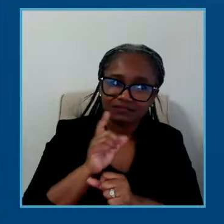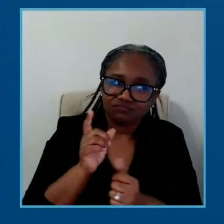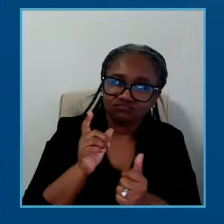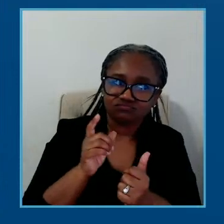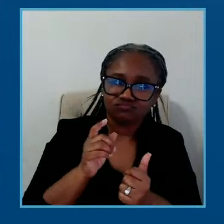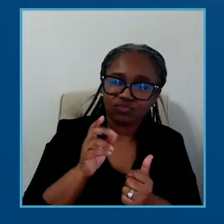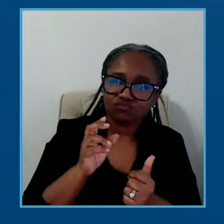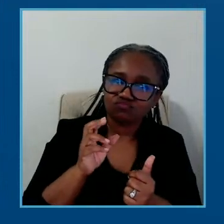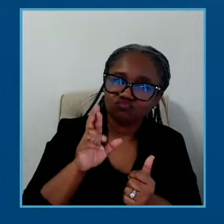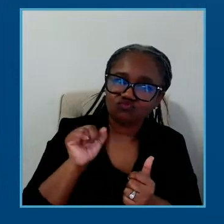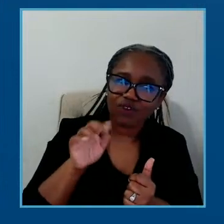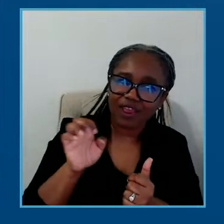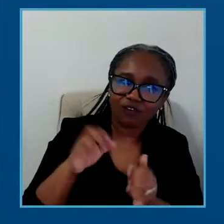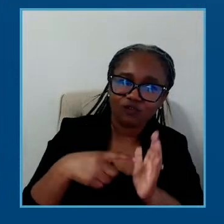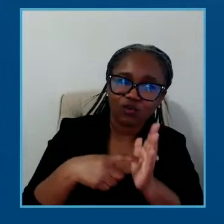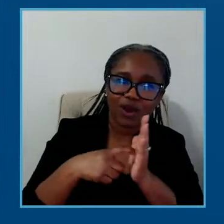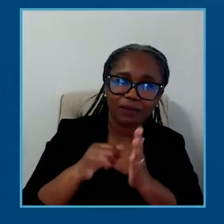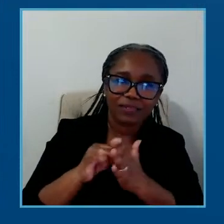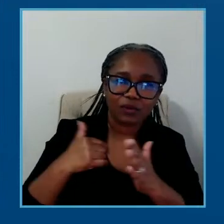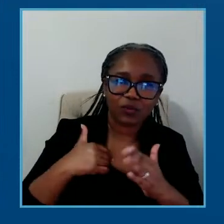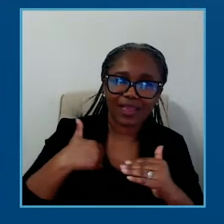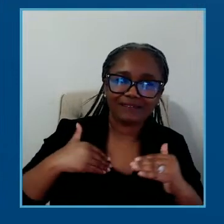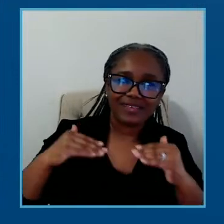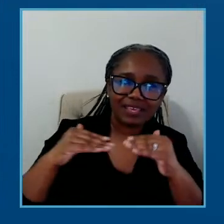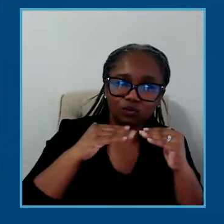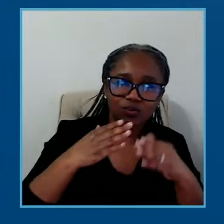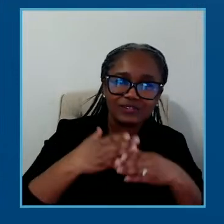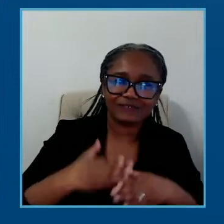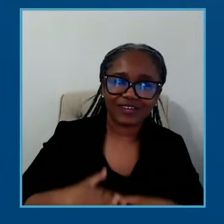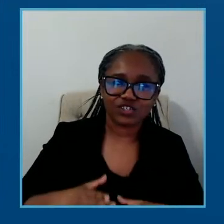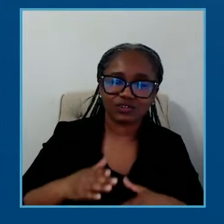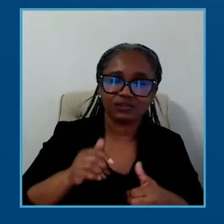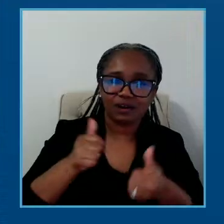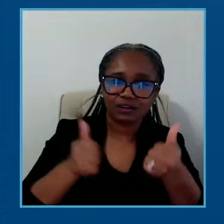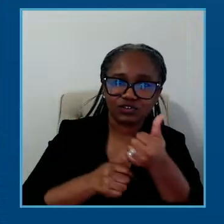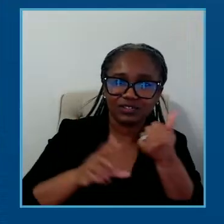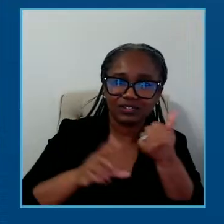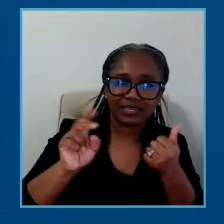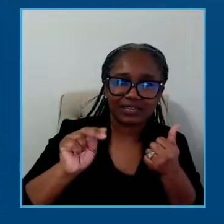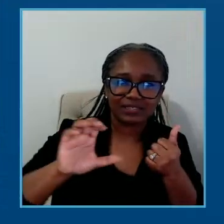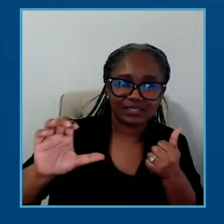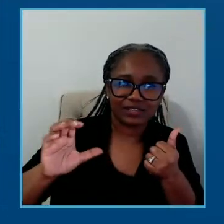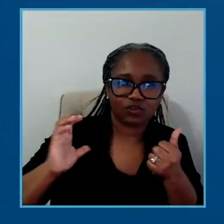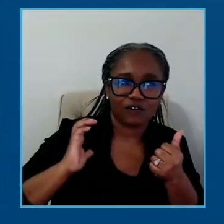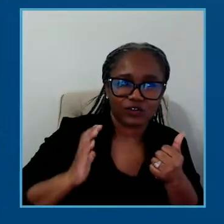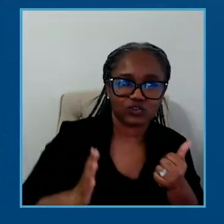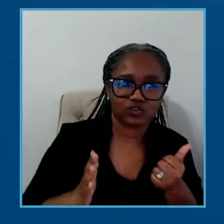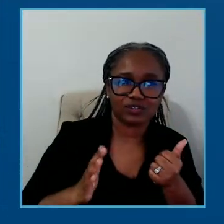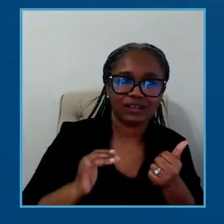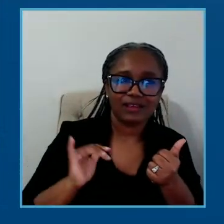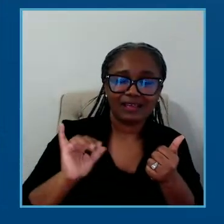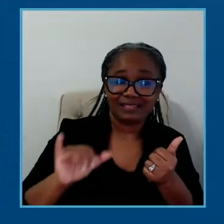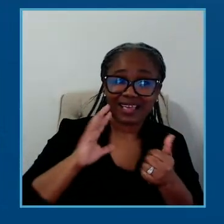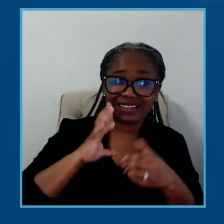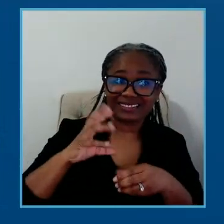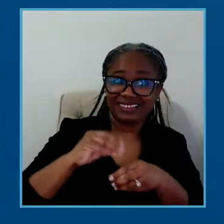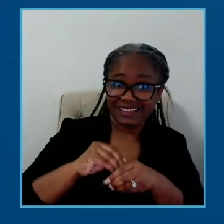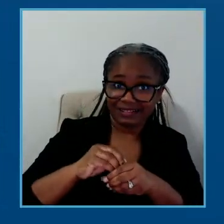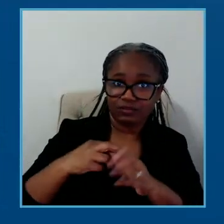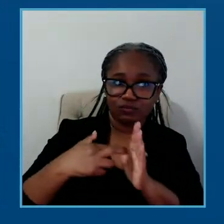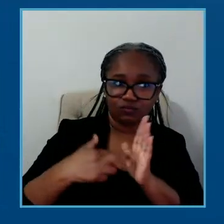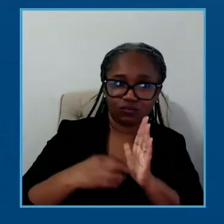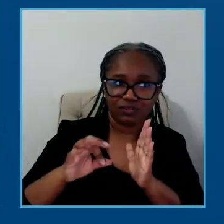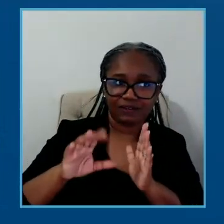considering. But there's no question that the DNC appropriately conducted the election to end up with like an